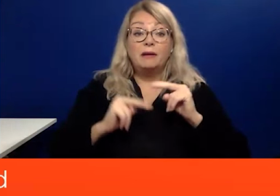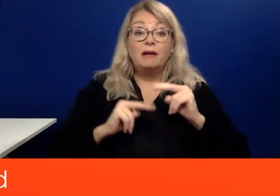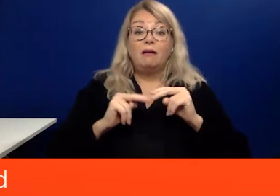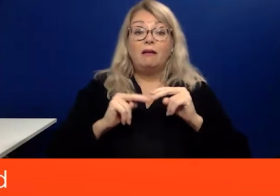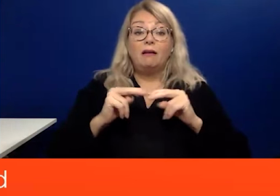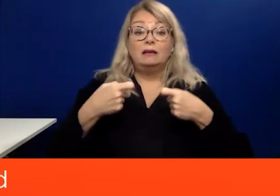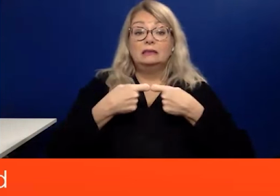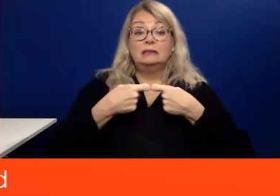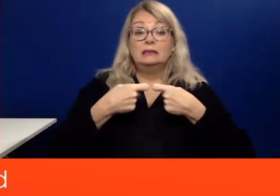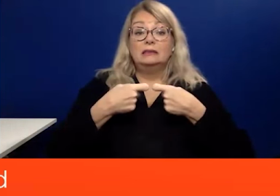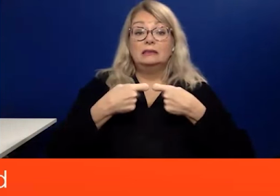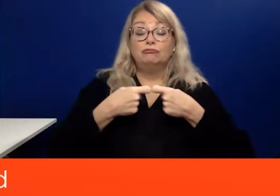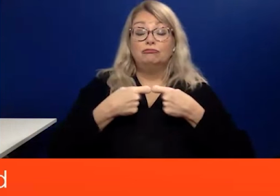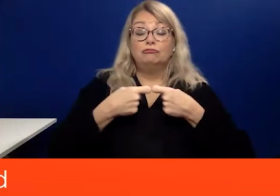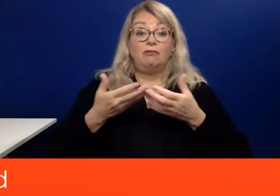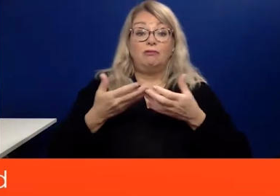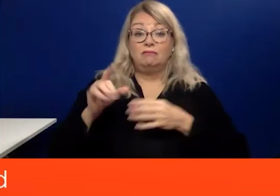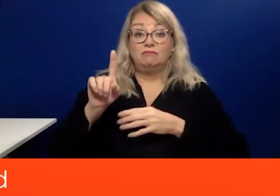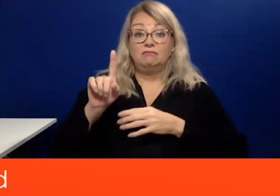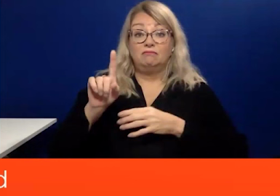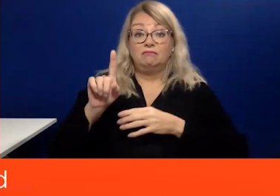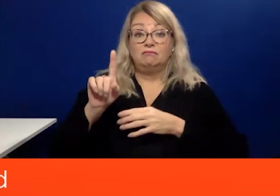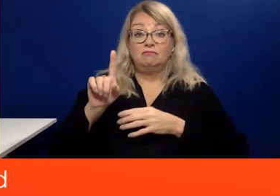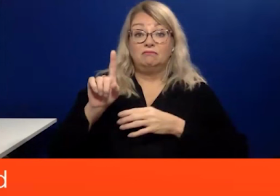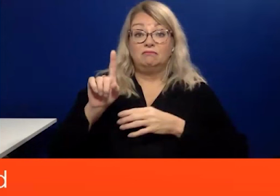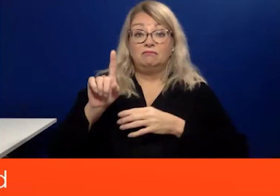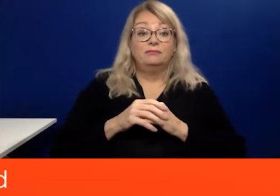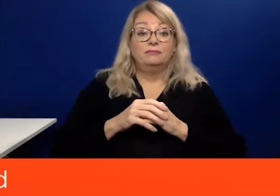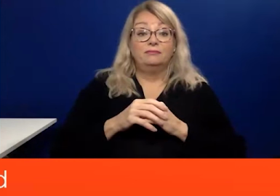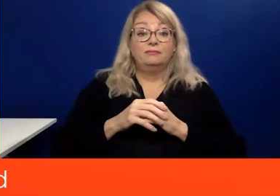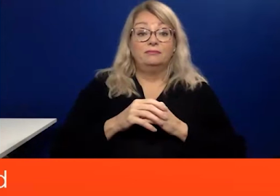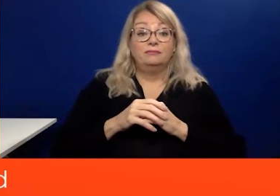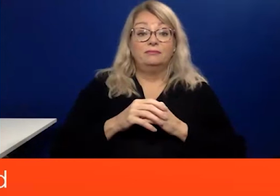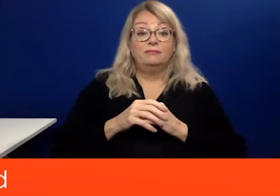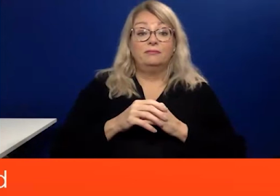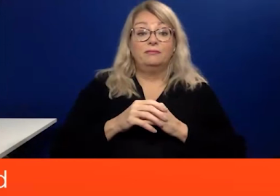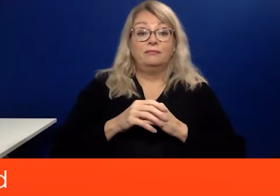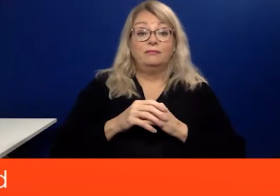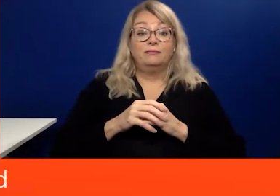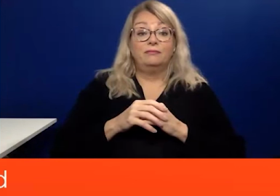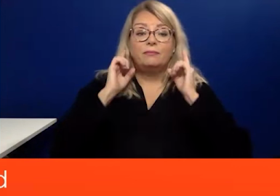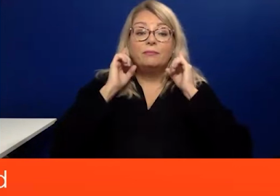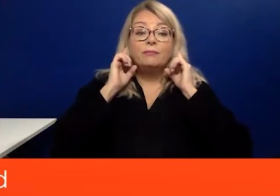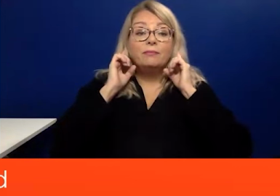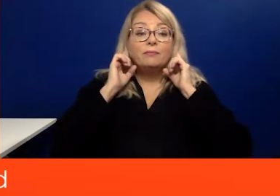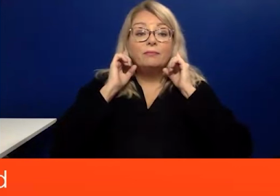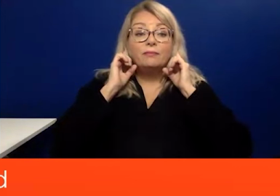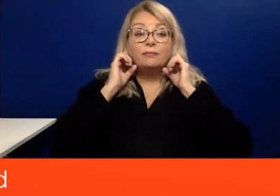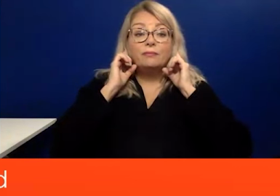Calibrate and set the manufacturing line. Now, I have no idea what I'm talking about there. And that may or may not be